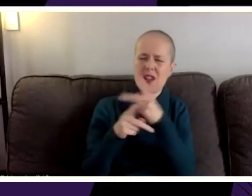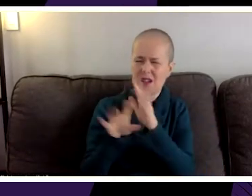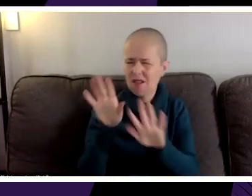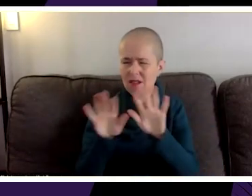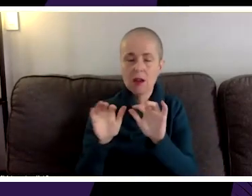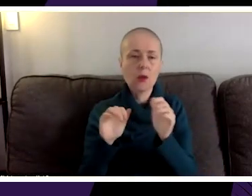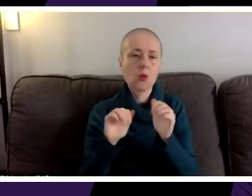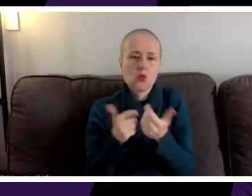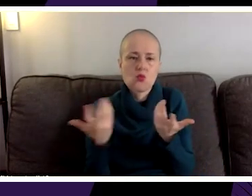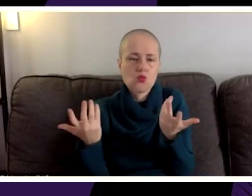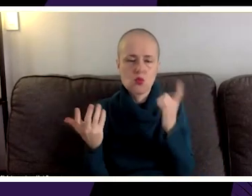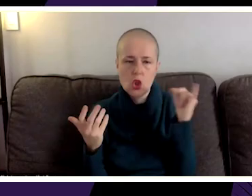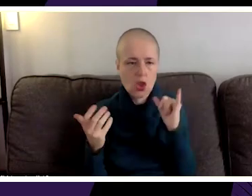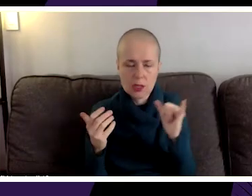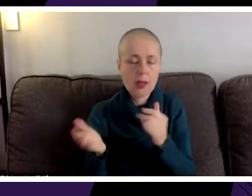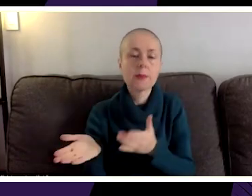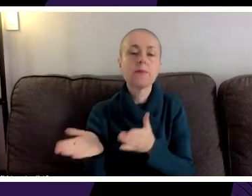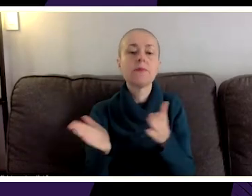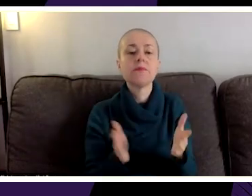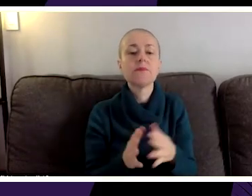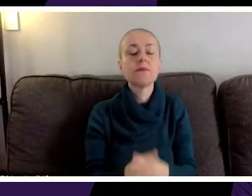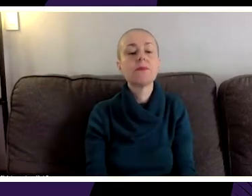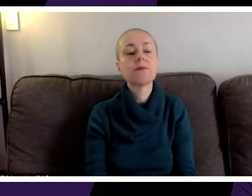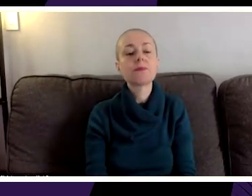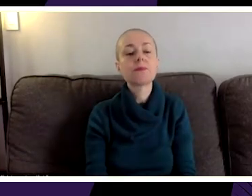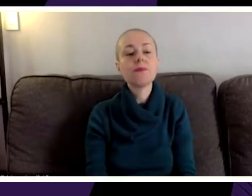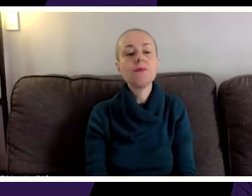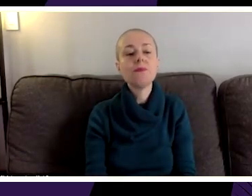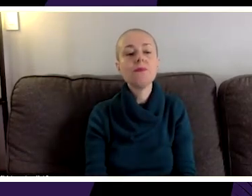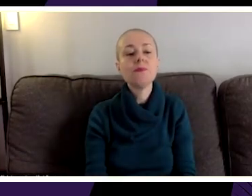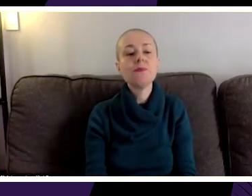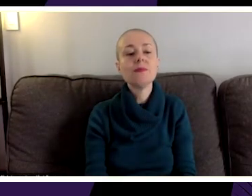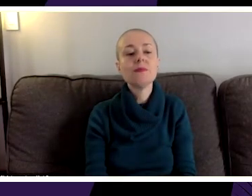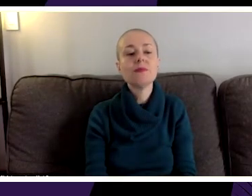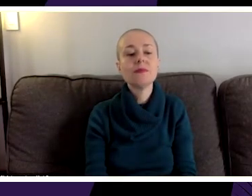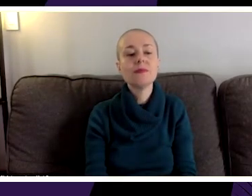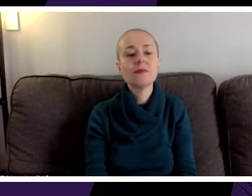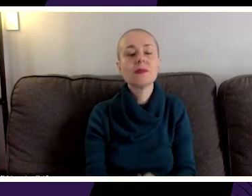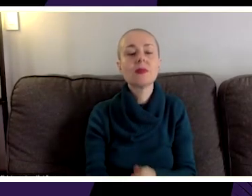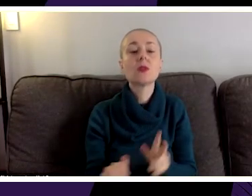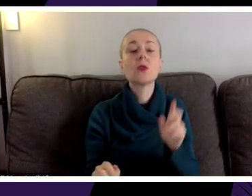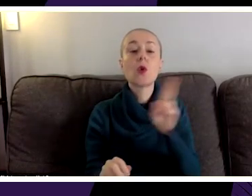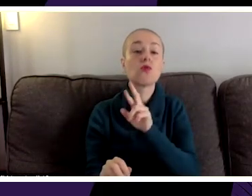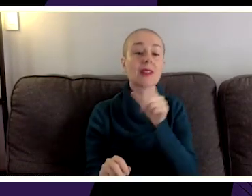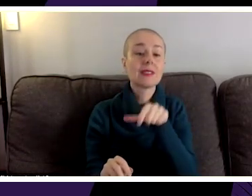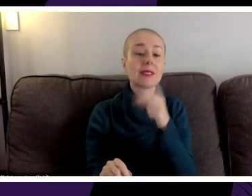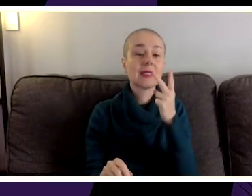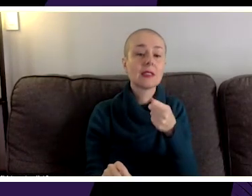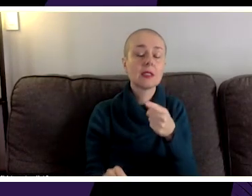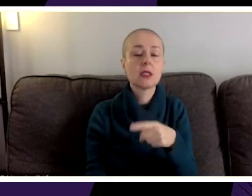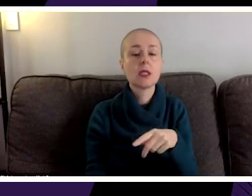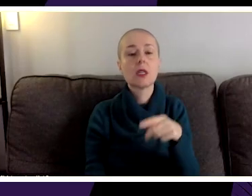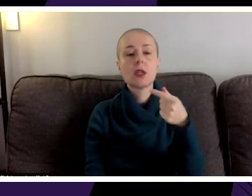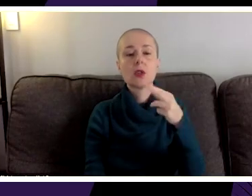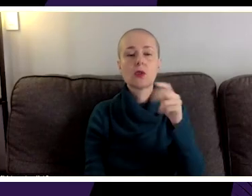what a past writer wanted you to do. And on this video on the right, we have this greeter function. You're supposed to plug